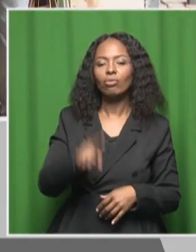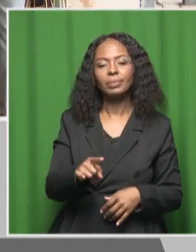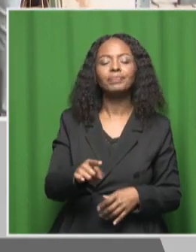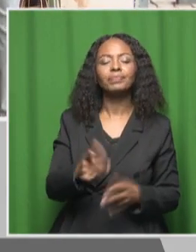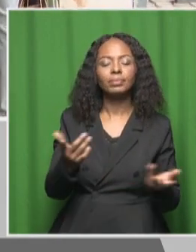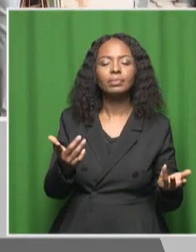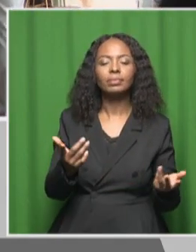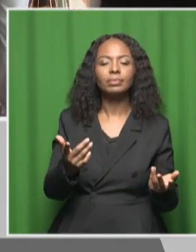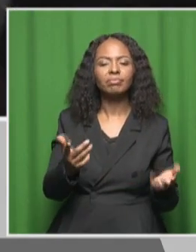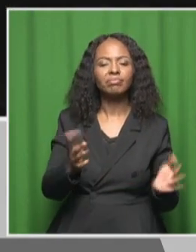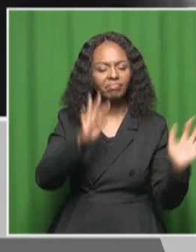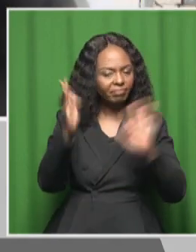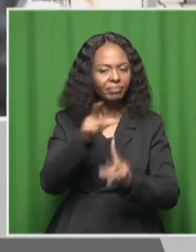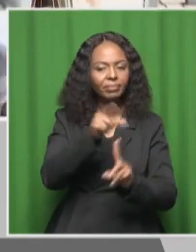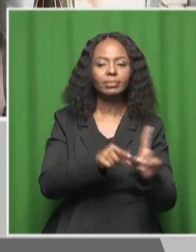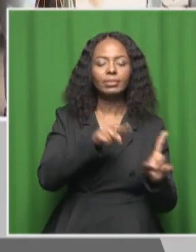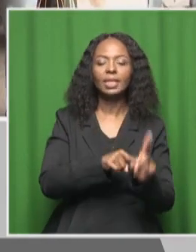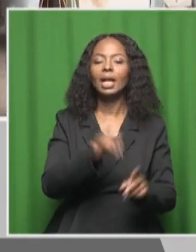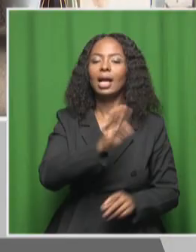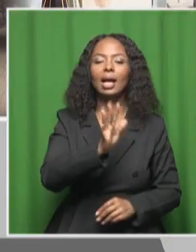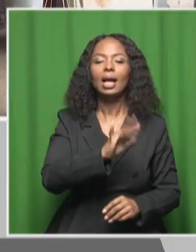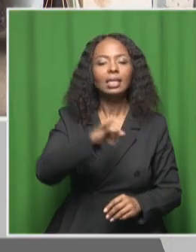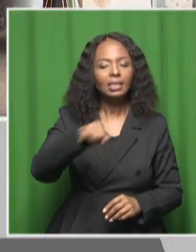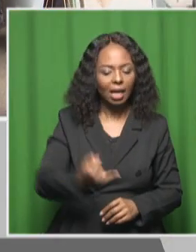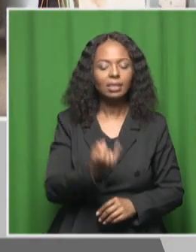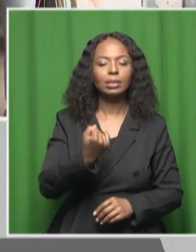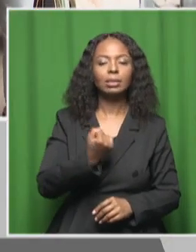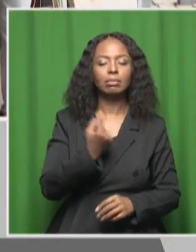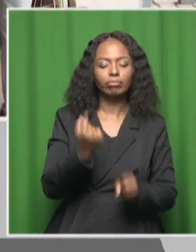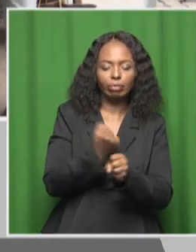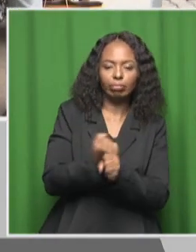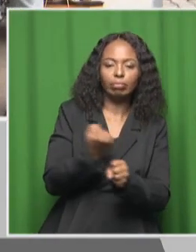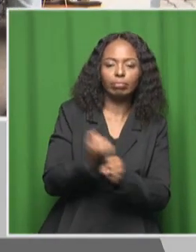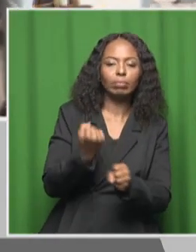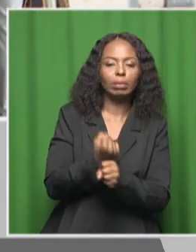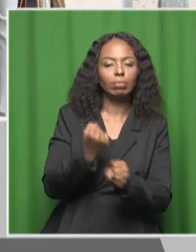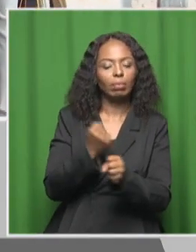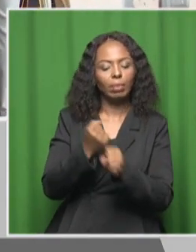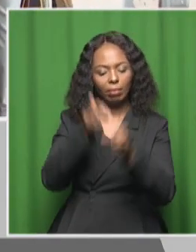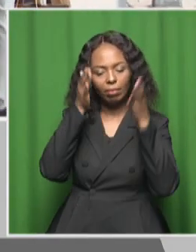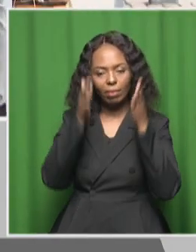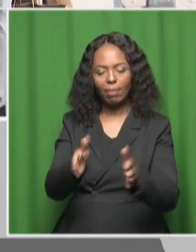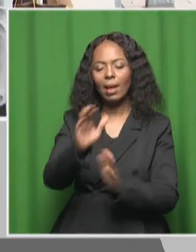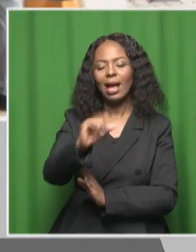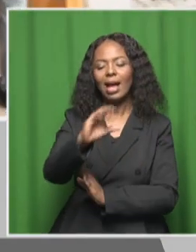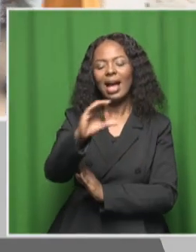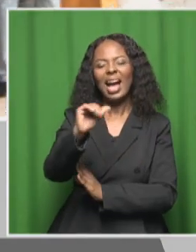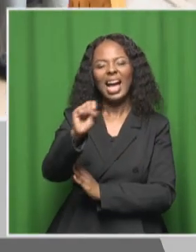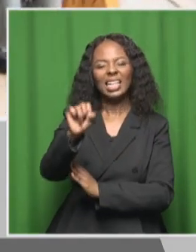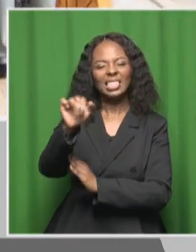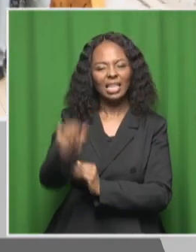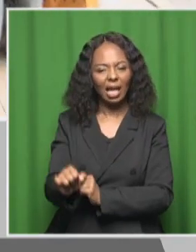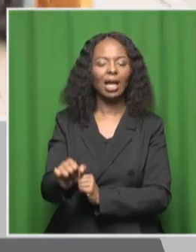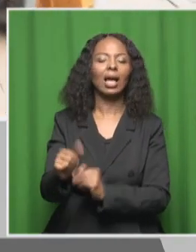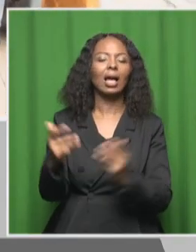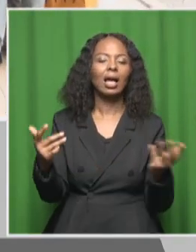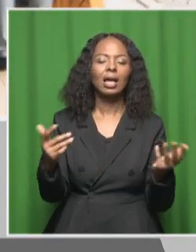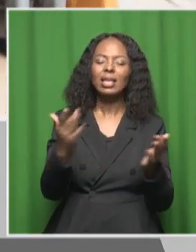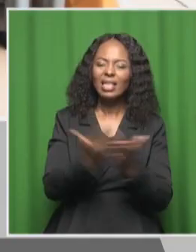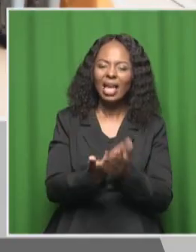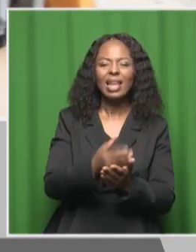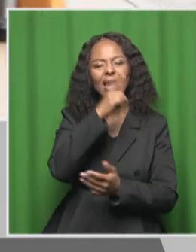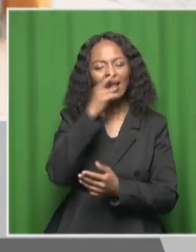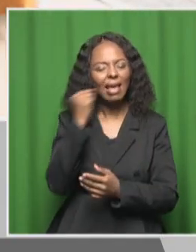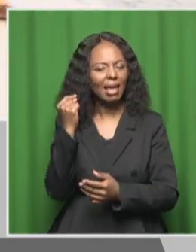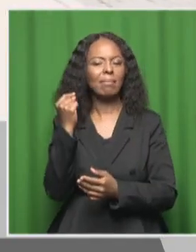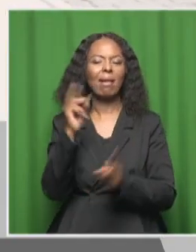want to blame him for that, AXA has just, you understand, we can name a